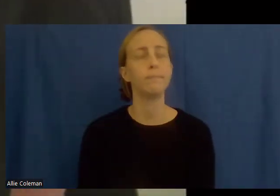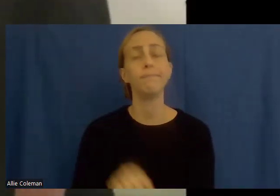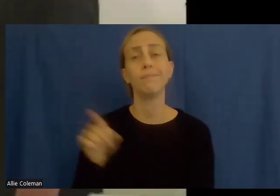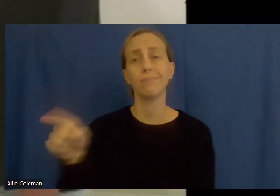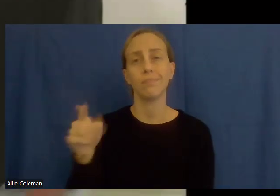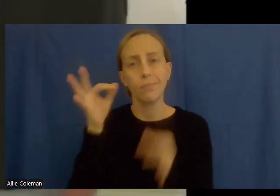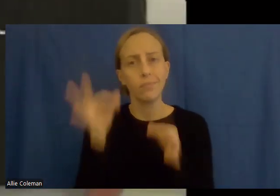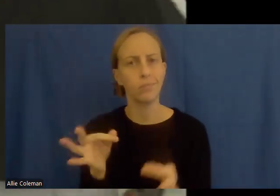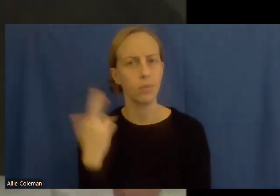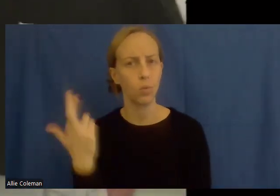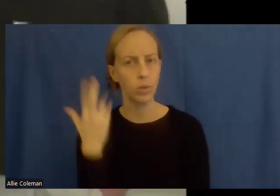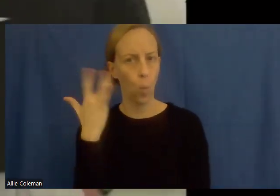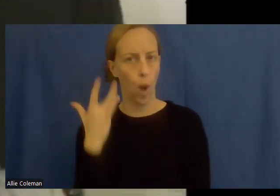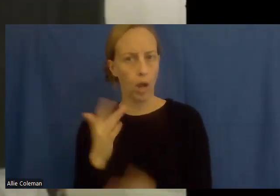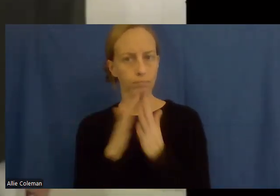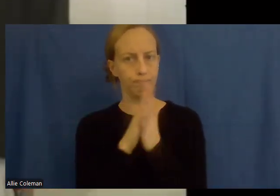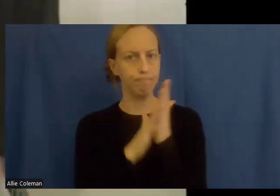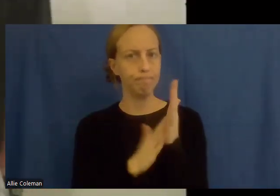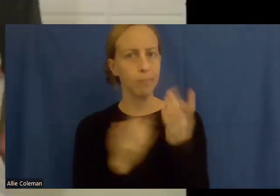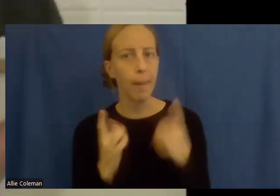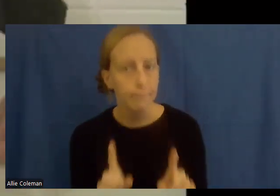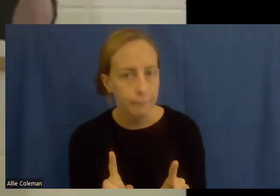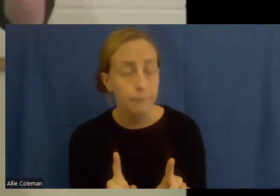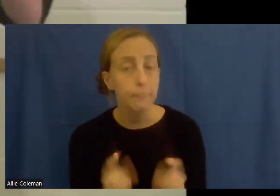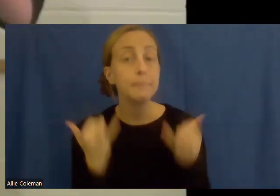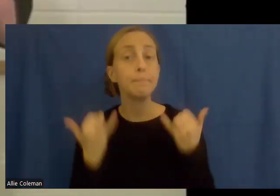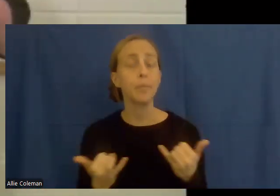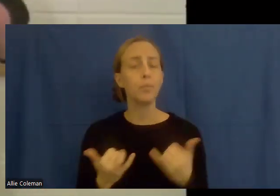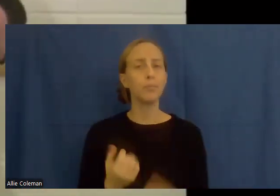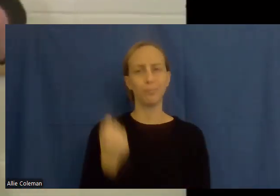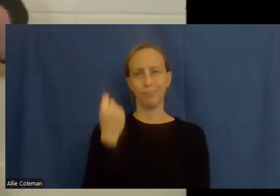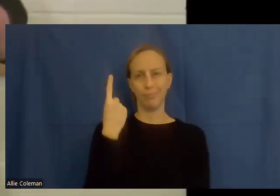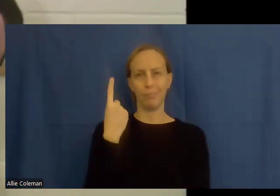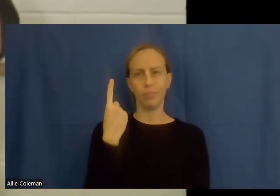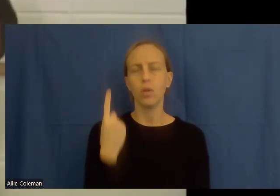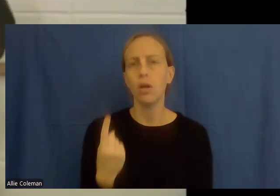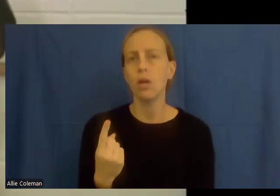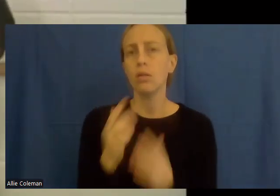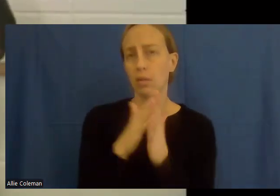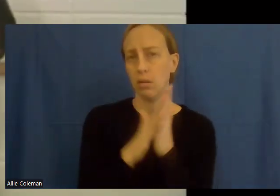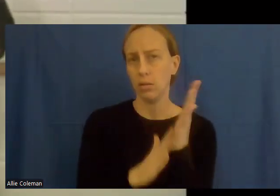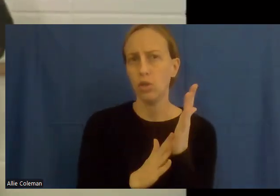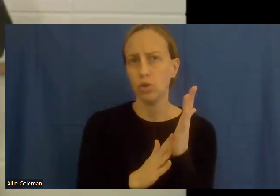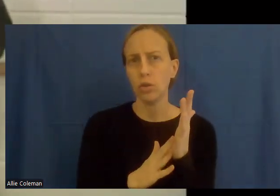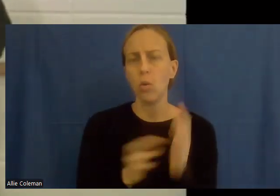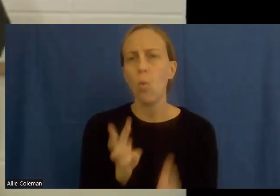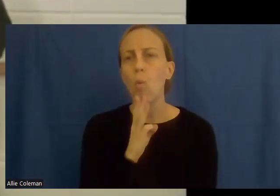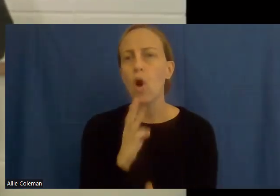condensation takes place. Now, where we know that condensation is water collecting on the outside of a cup. What I want to know is why.